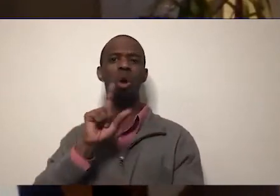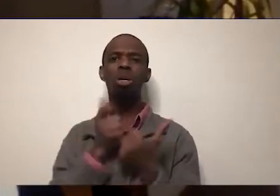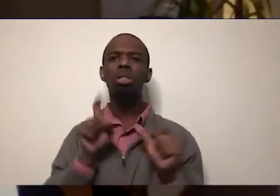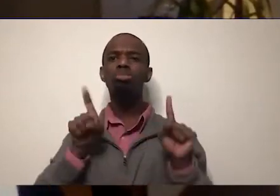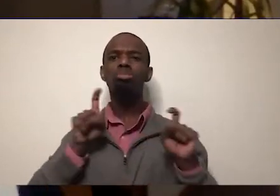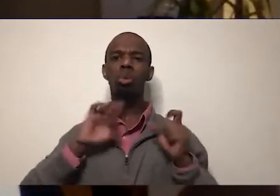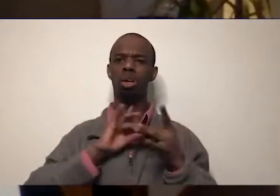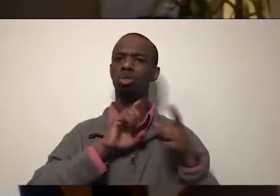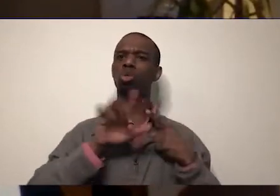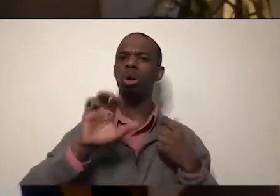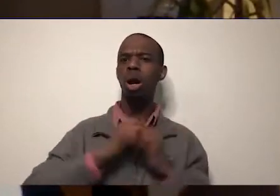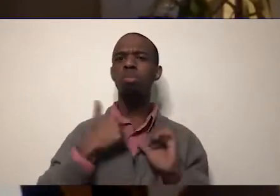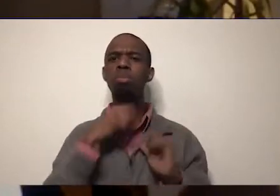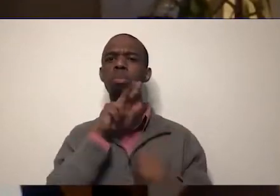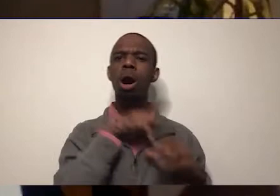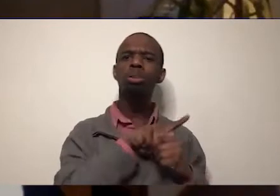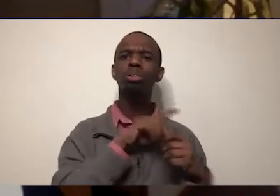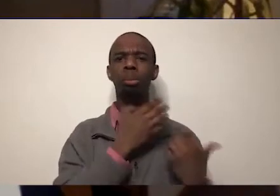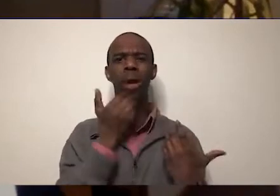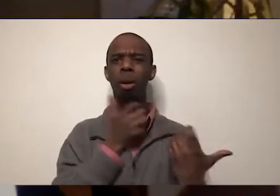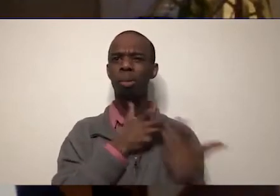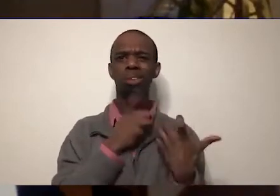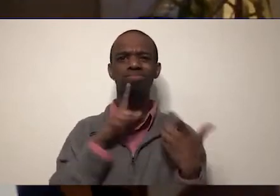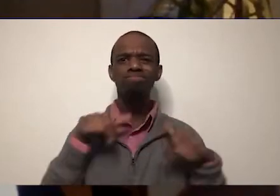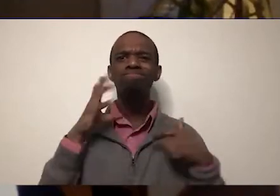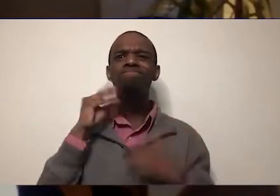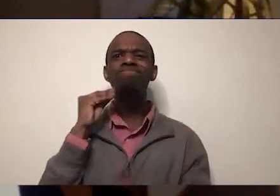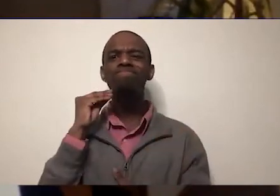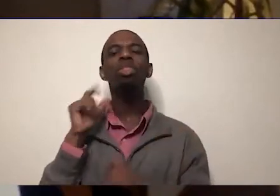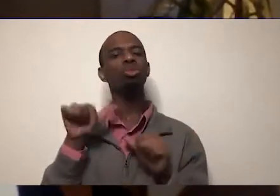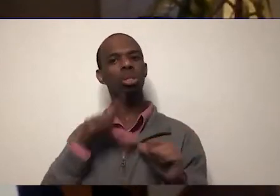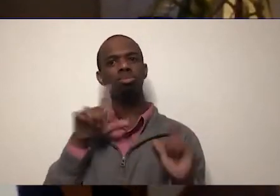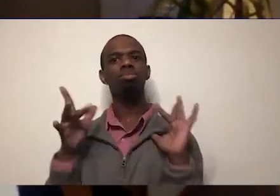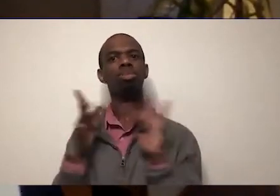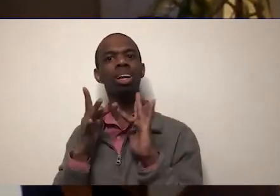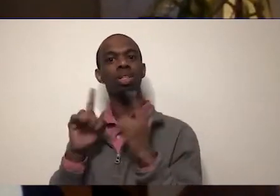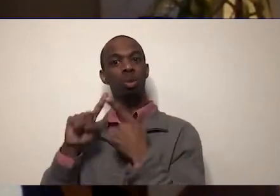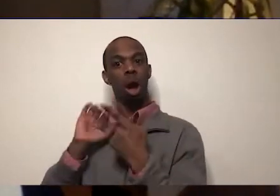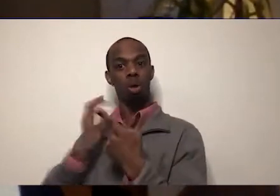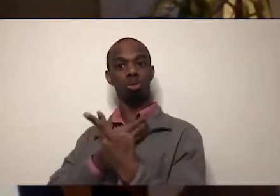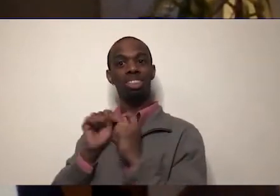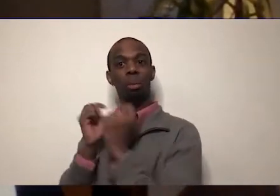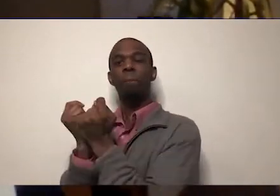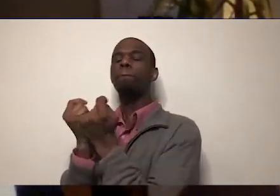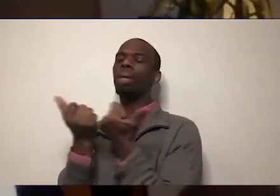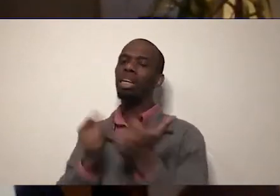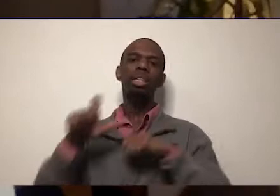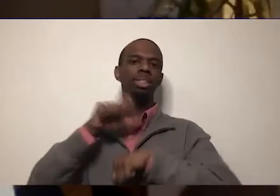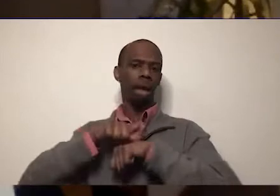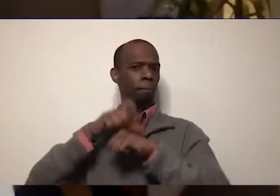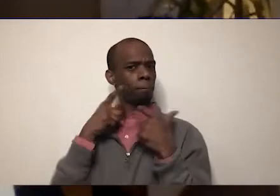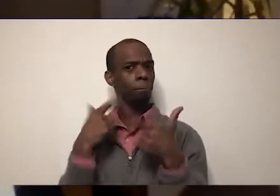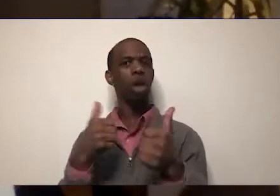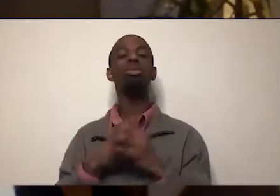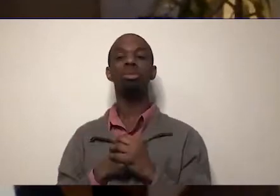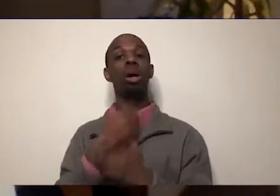free to ask any questions for the panelists throughout the discussion using the Q&A button that's also on the bottom of the Zoom